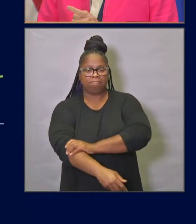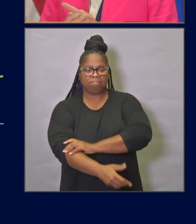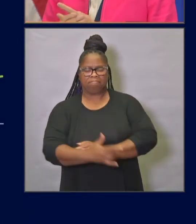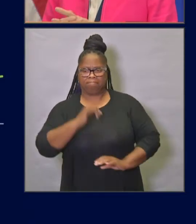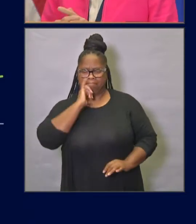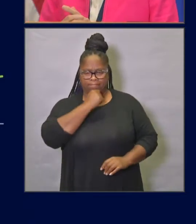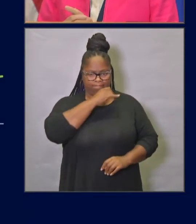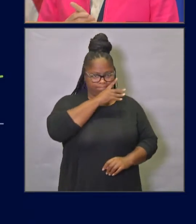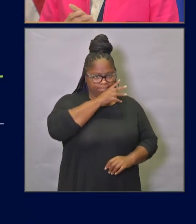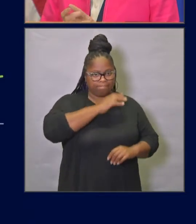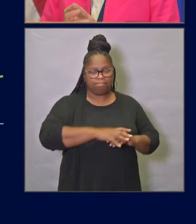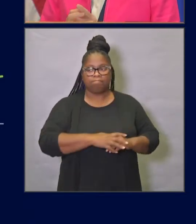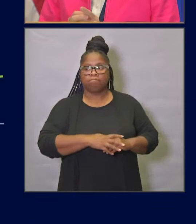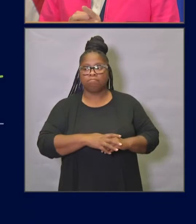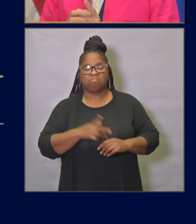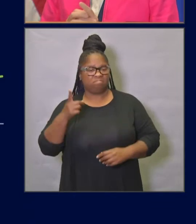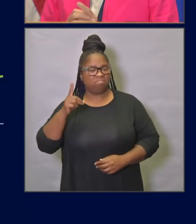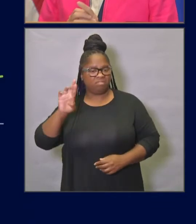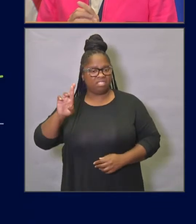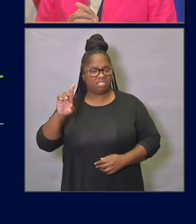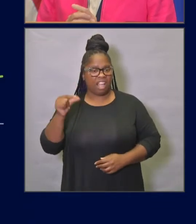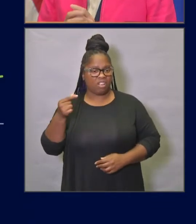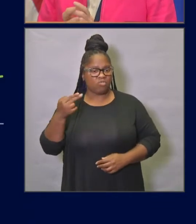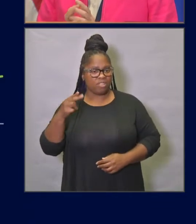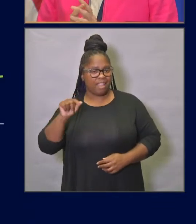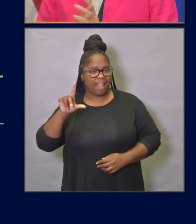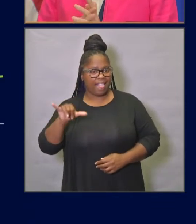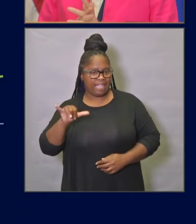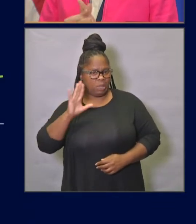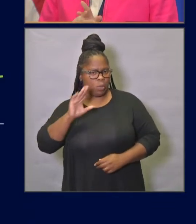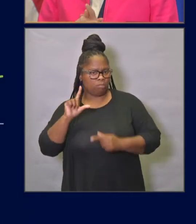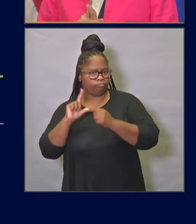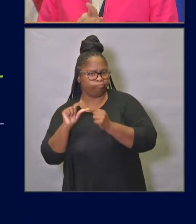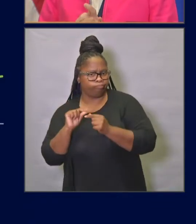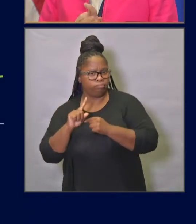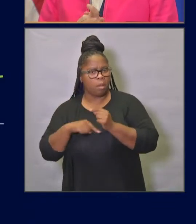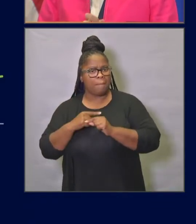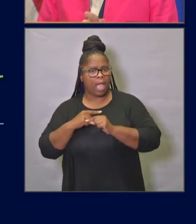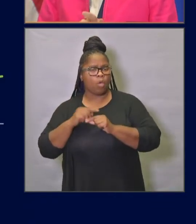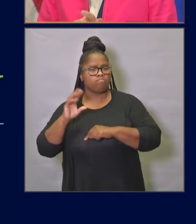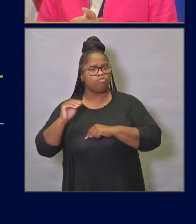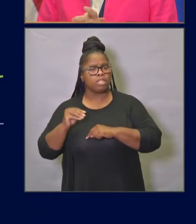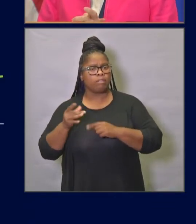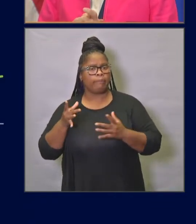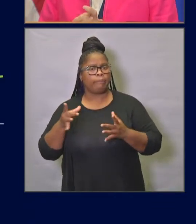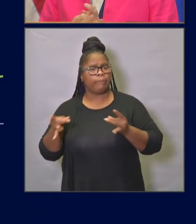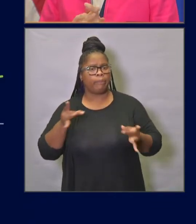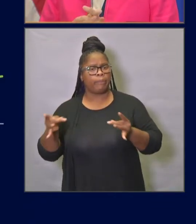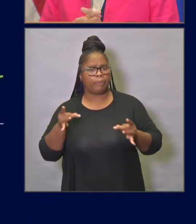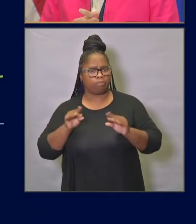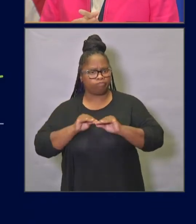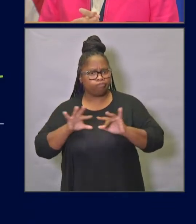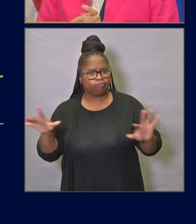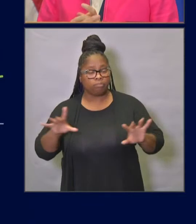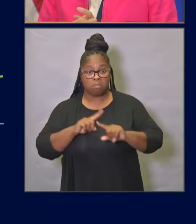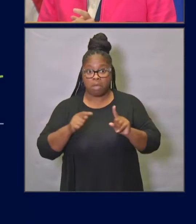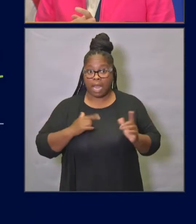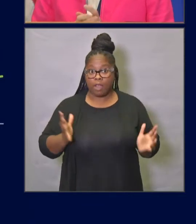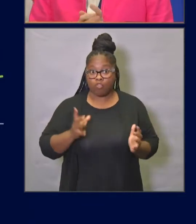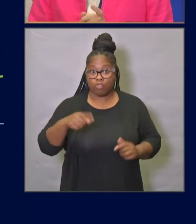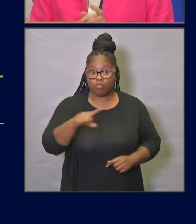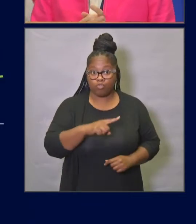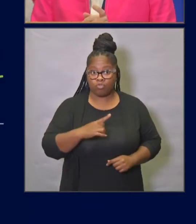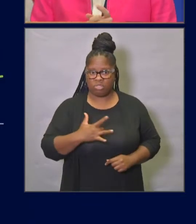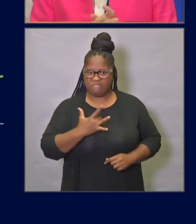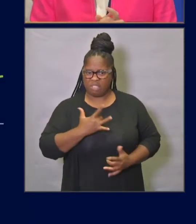about the rate of transmission from Dr. Galley in a few minutes, but I do want to encourage anyone who's experiencing symptoms or thinks